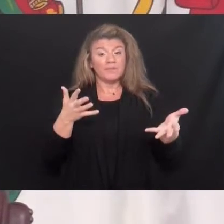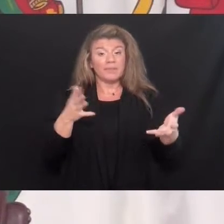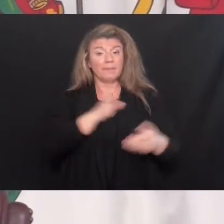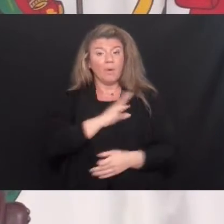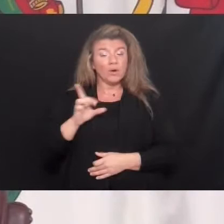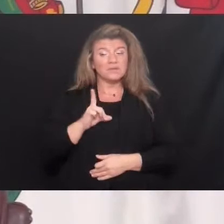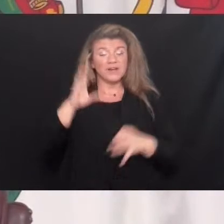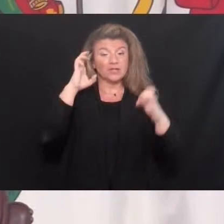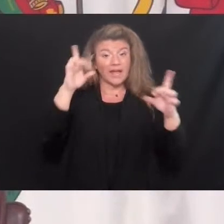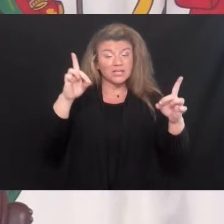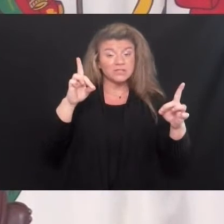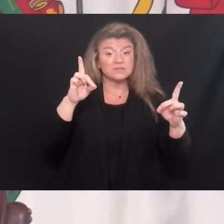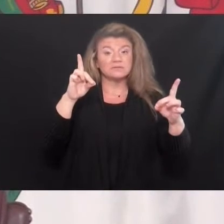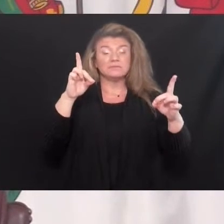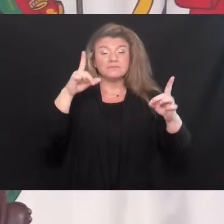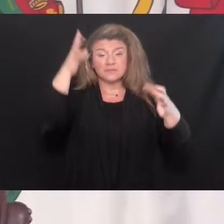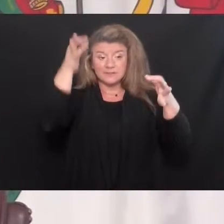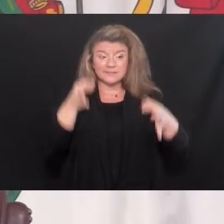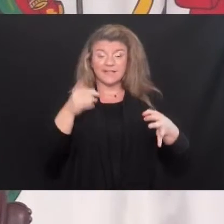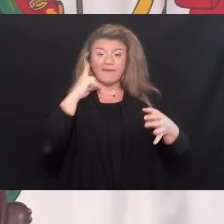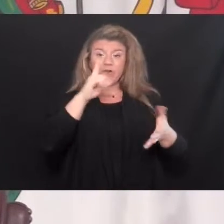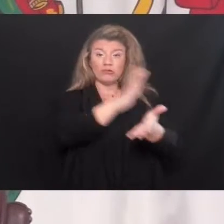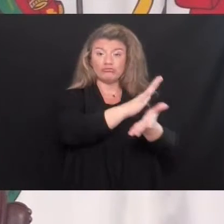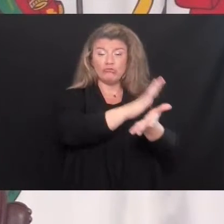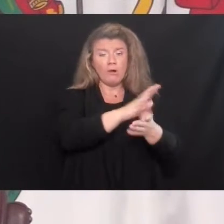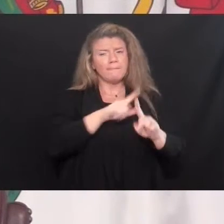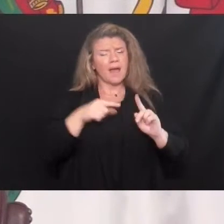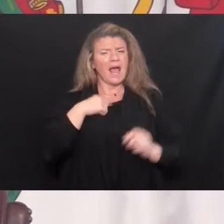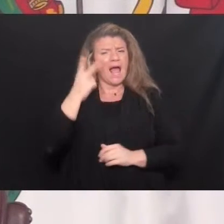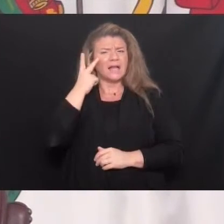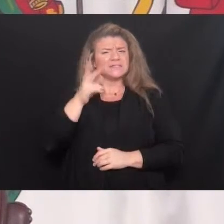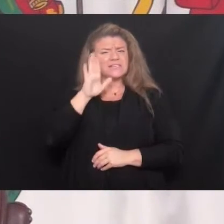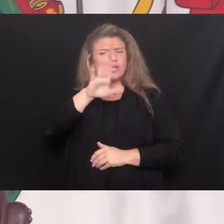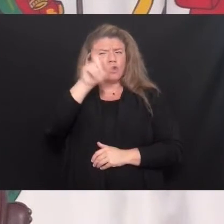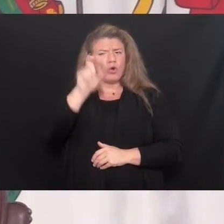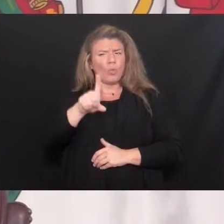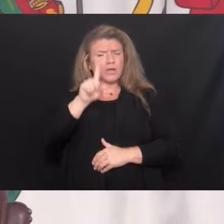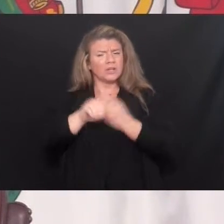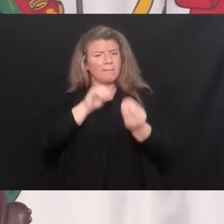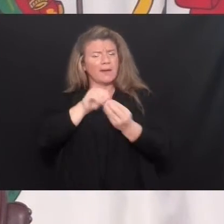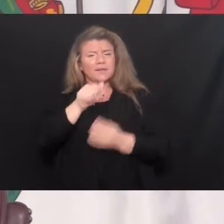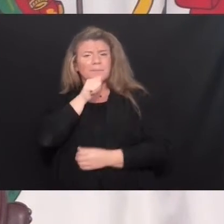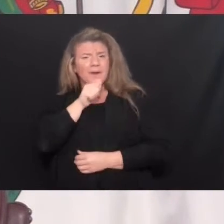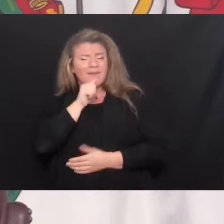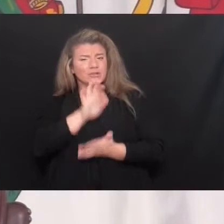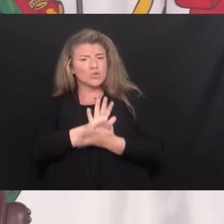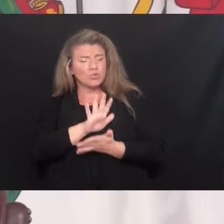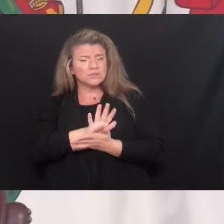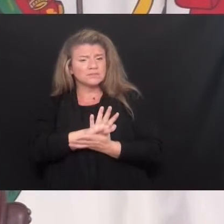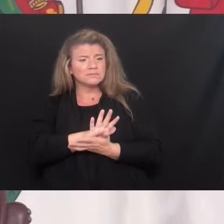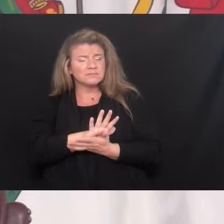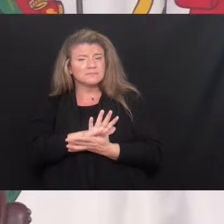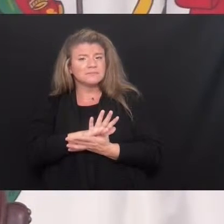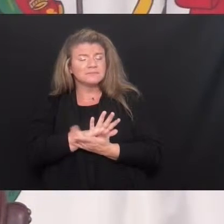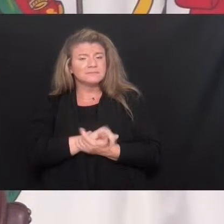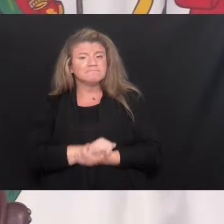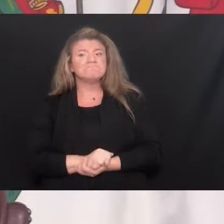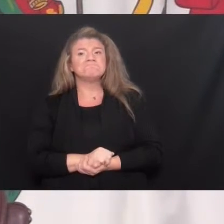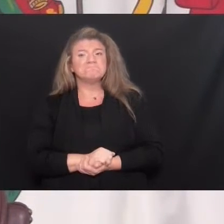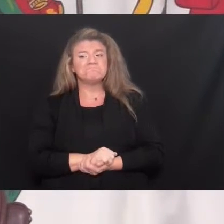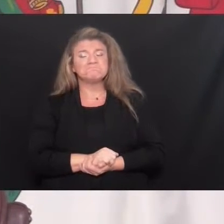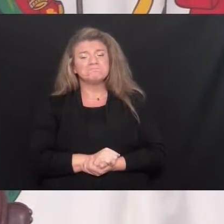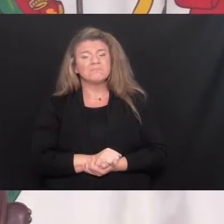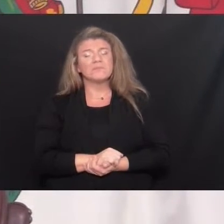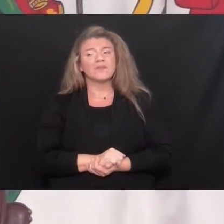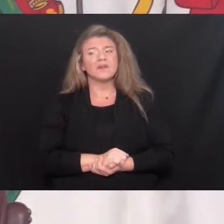boards of education and everything. But I see what you're saying in regard to the private schools. But